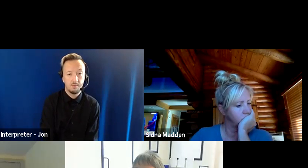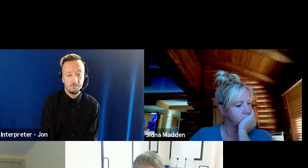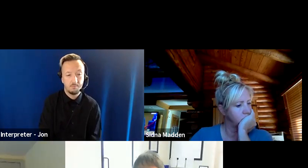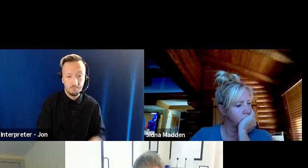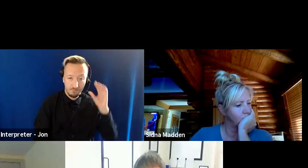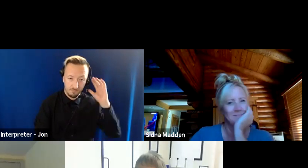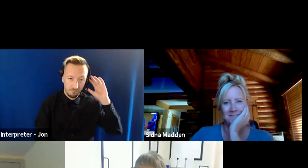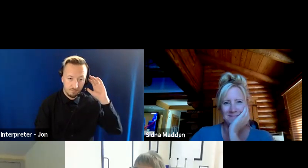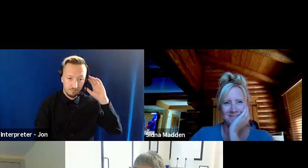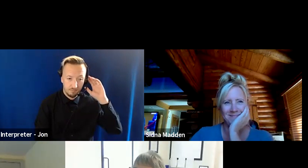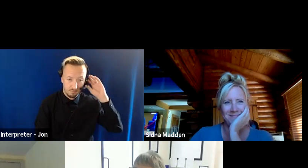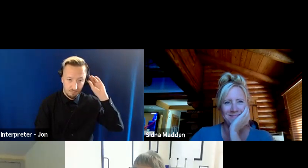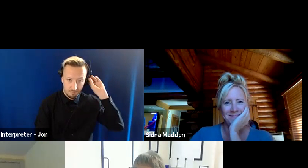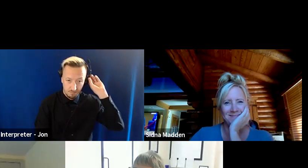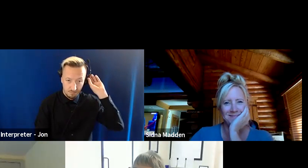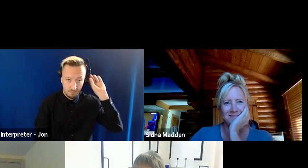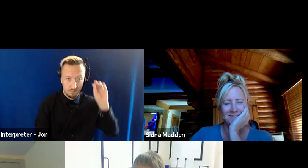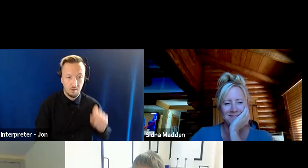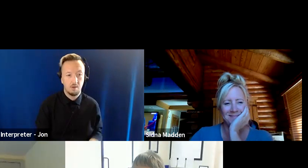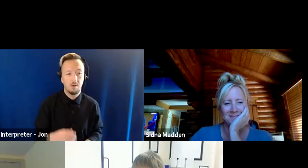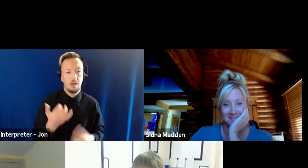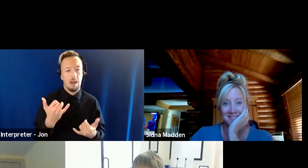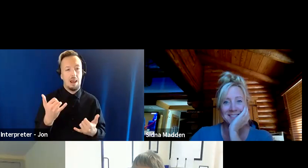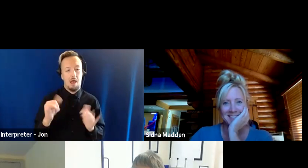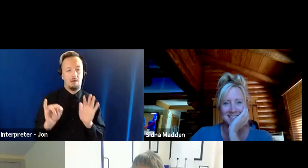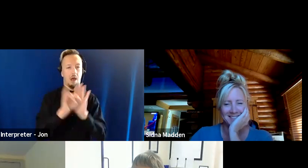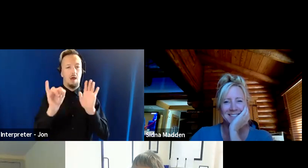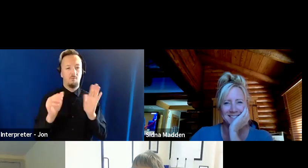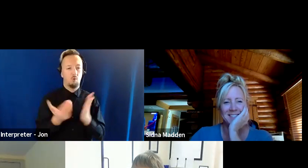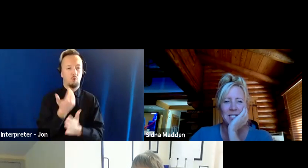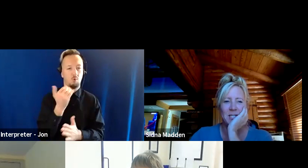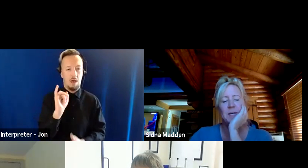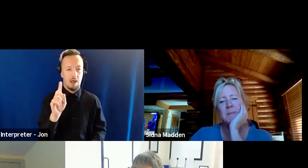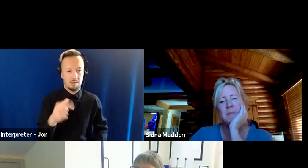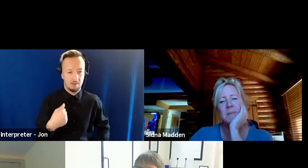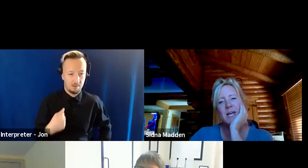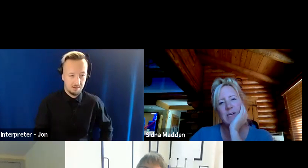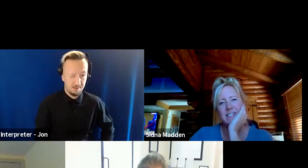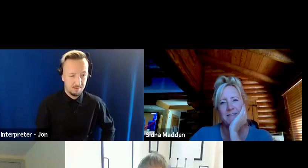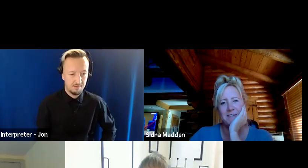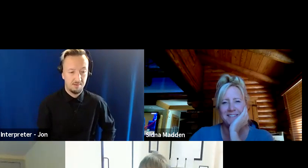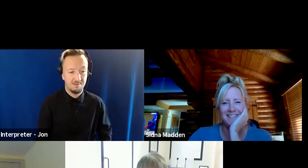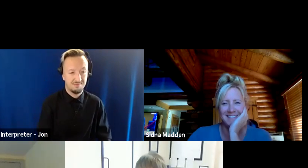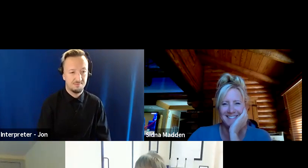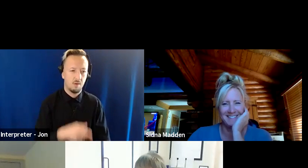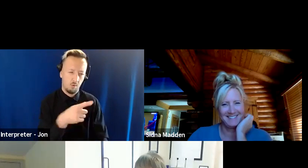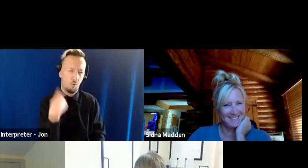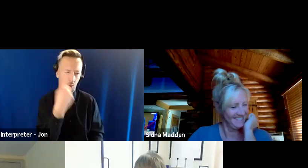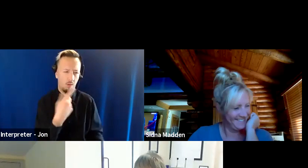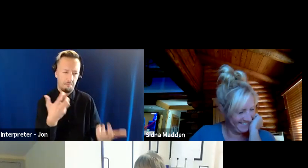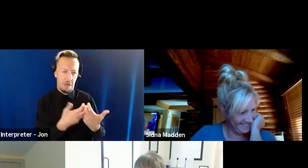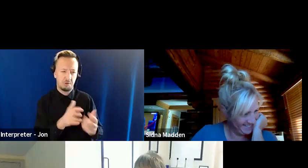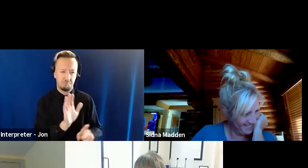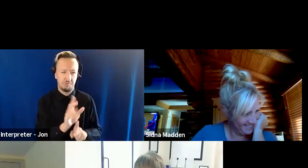There we go. I've regained my identity. You look better as a David. Thank